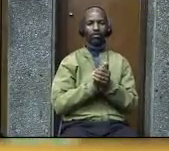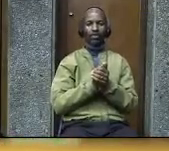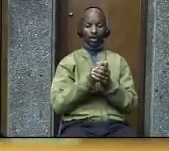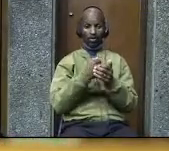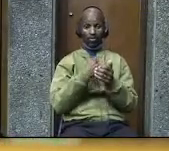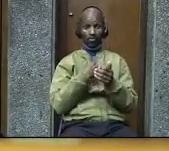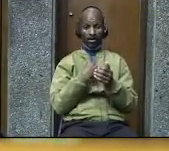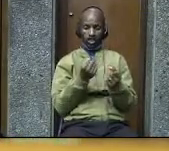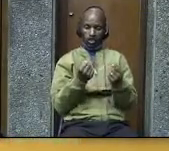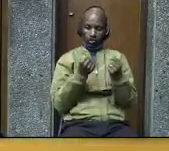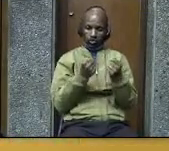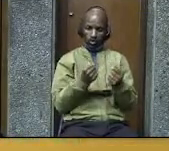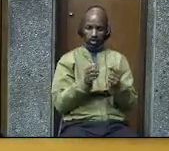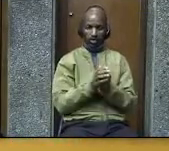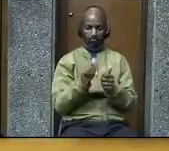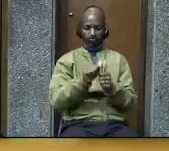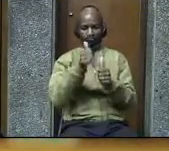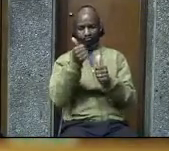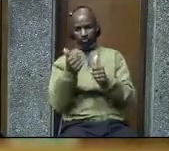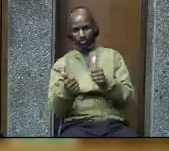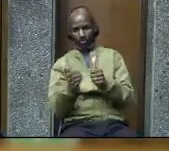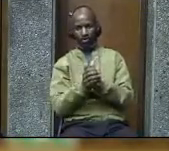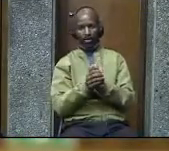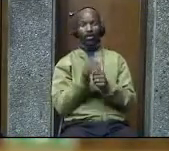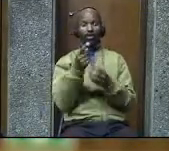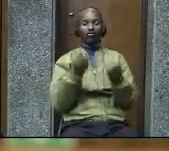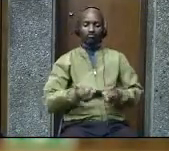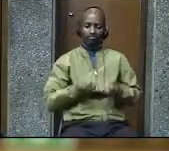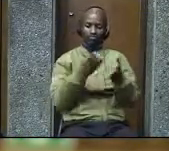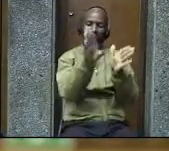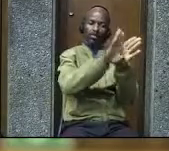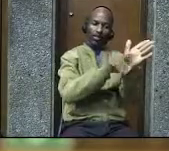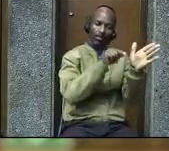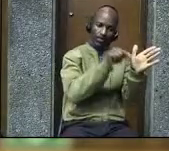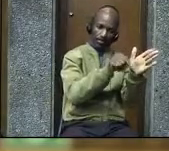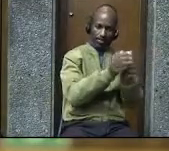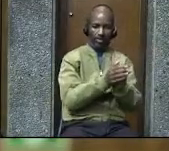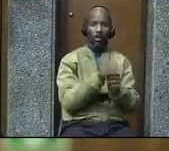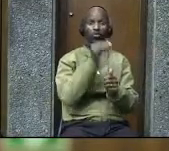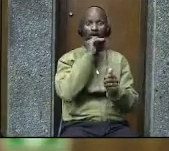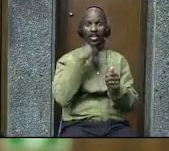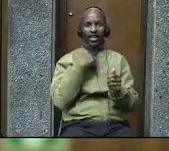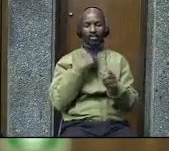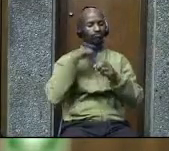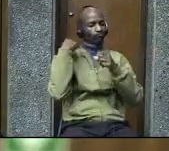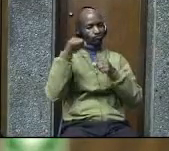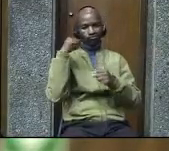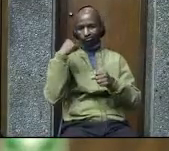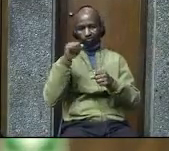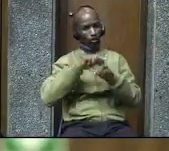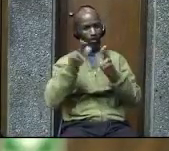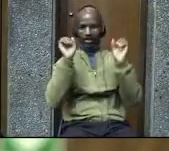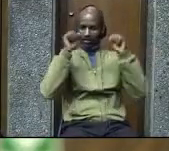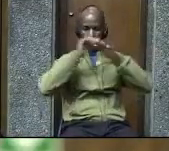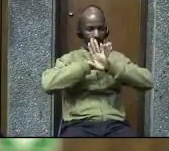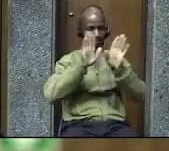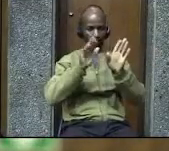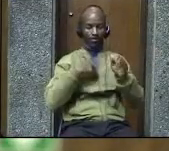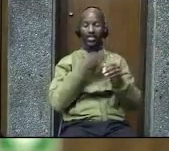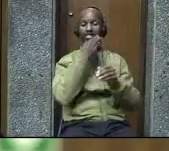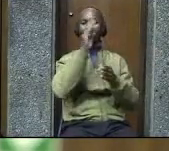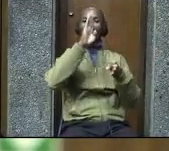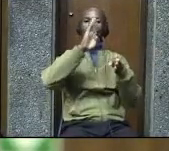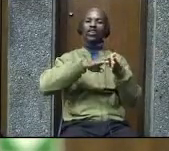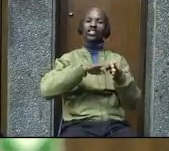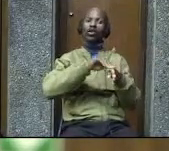I strongly oppose the expropriation bill. Meaning ke hanana leon. Ke tlo bua mabaka a